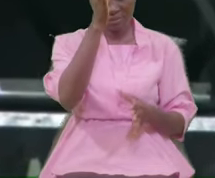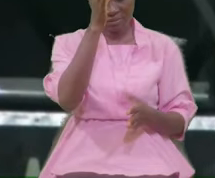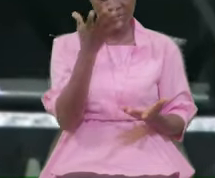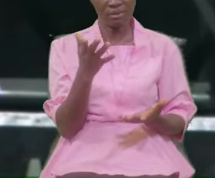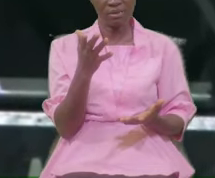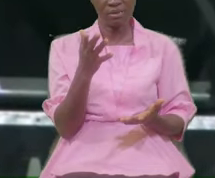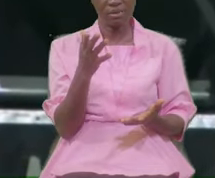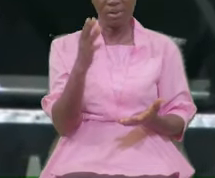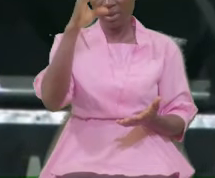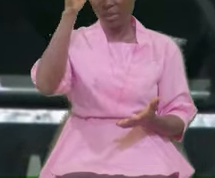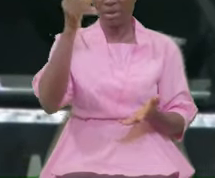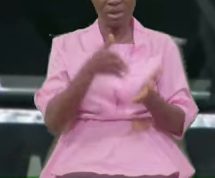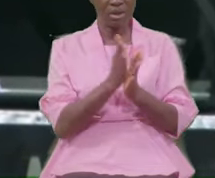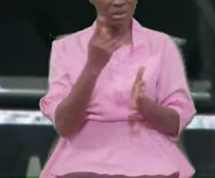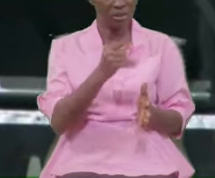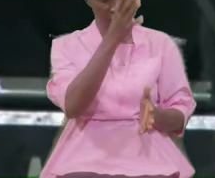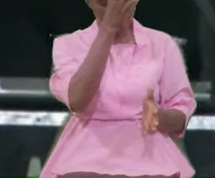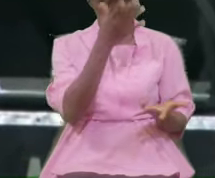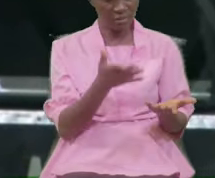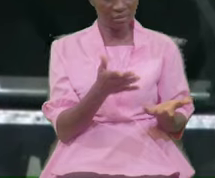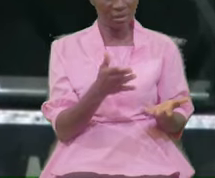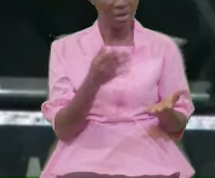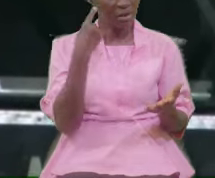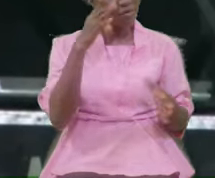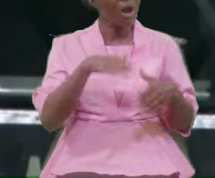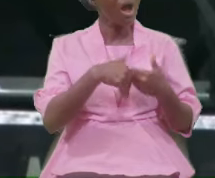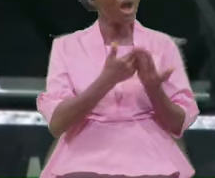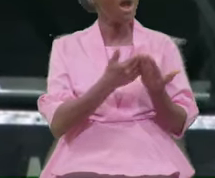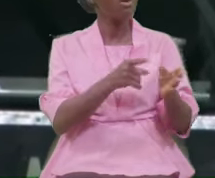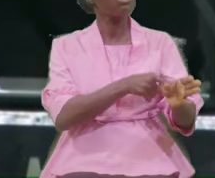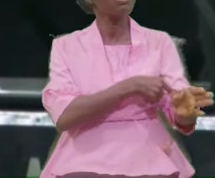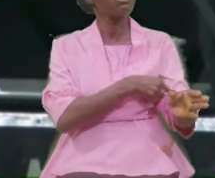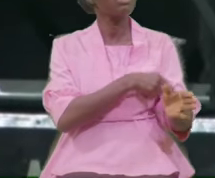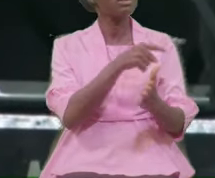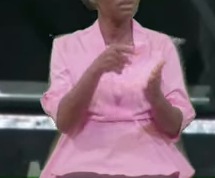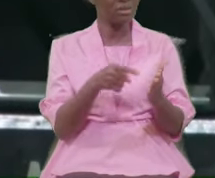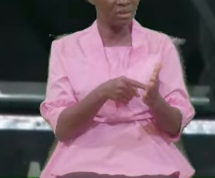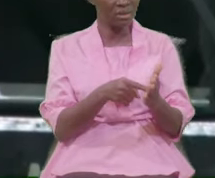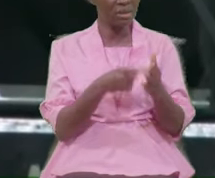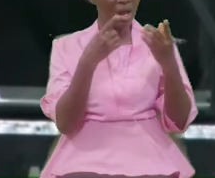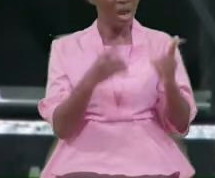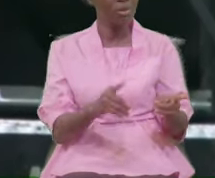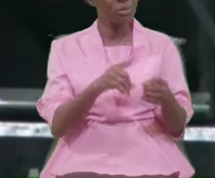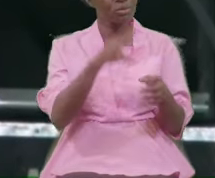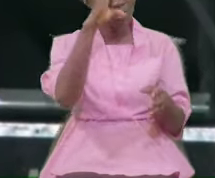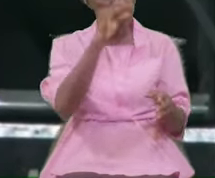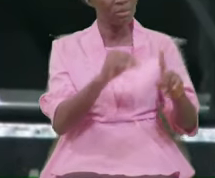long this came unto him and he said of a